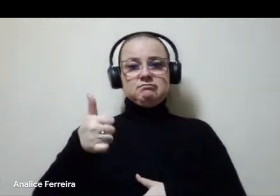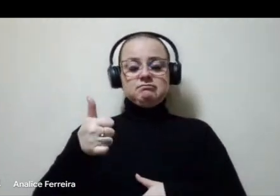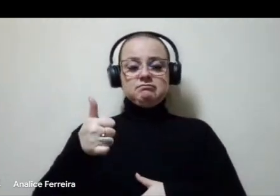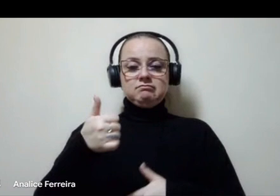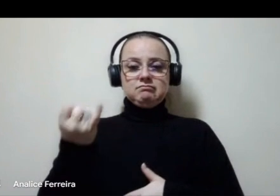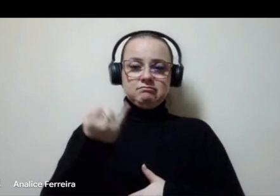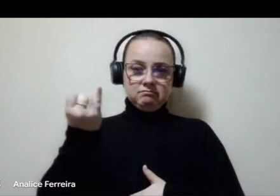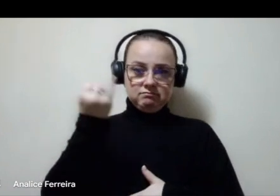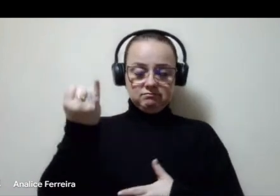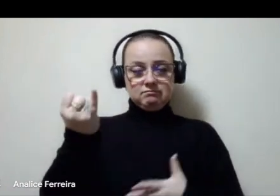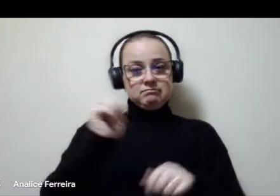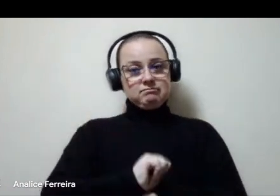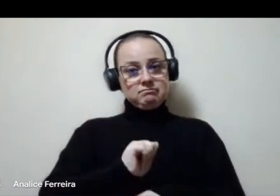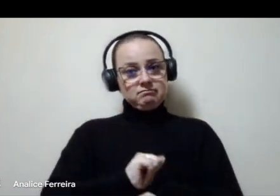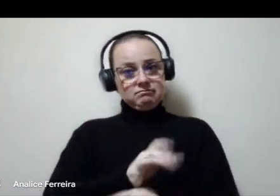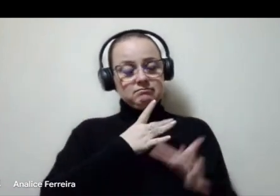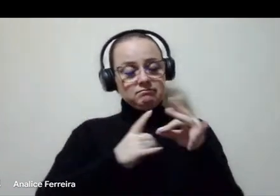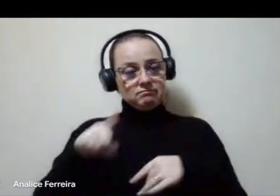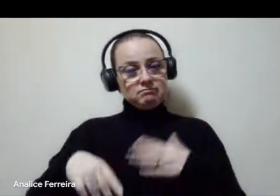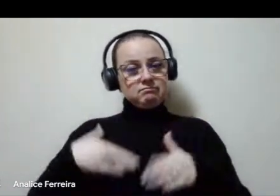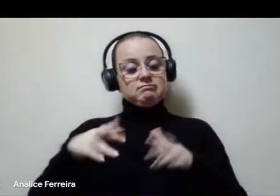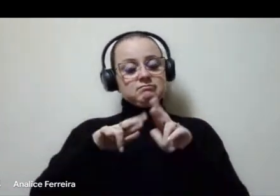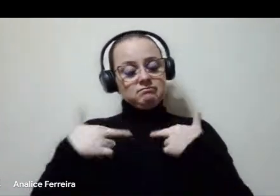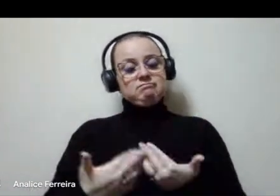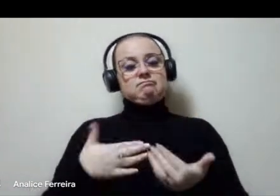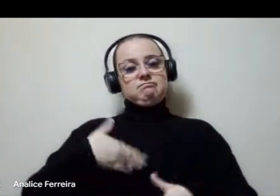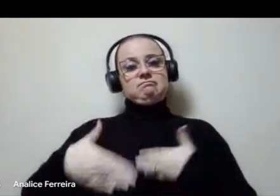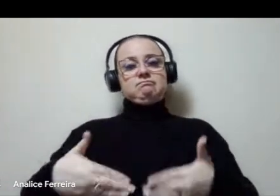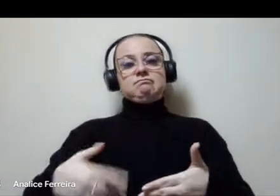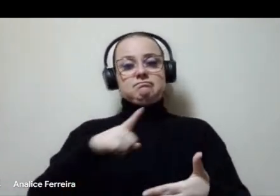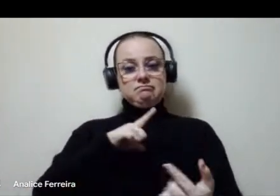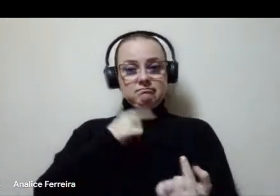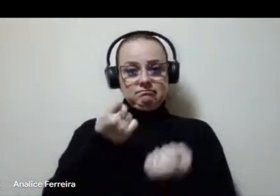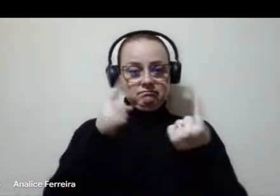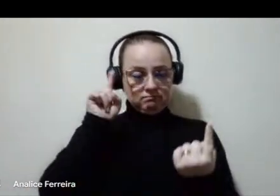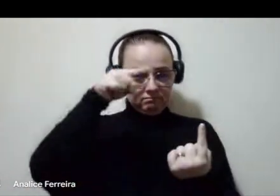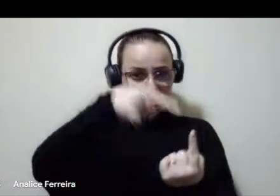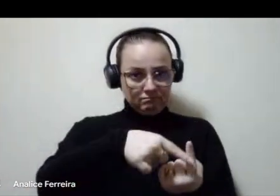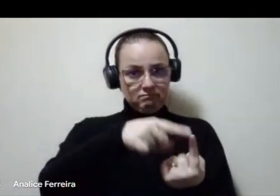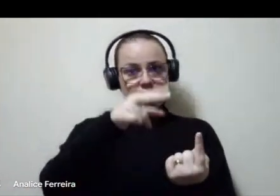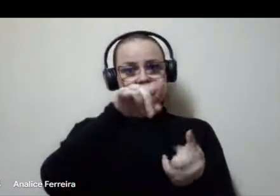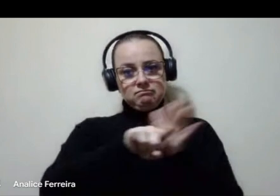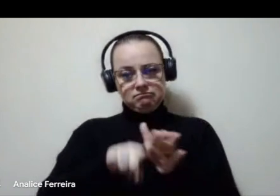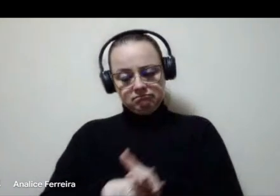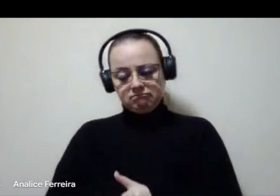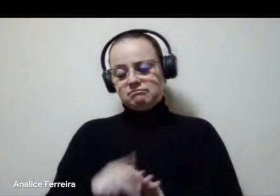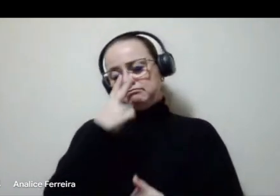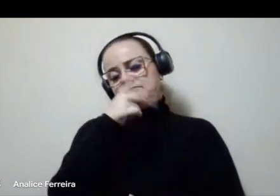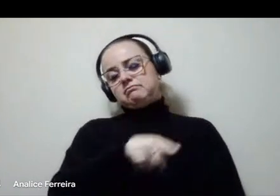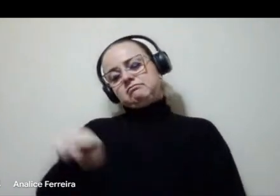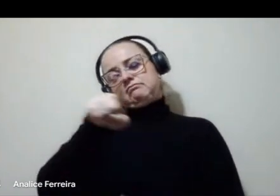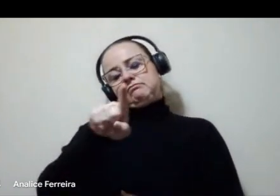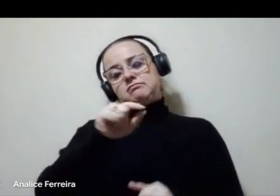you to have a very productive meeting. We have some questions that the team will make for you, as well as the basic information of the